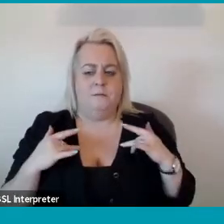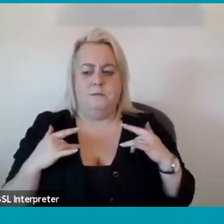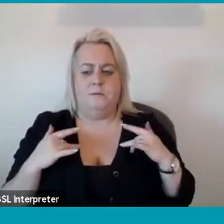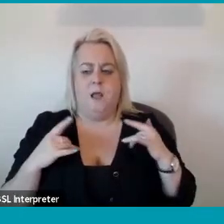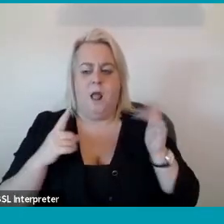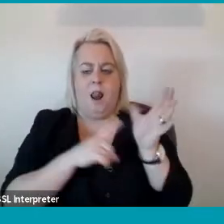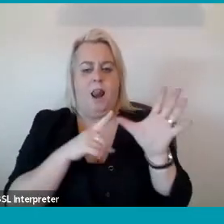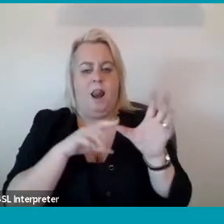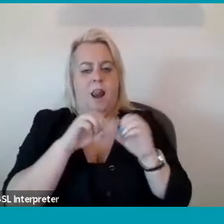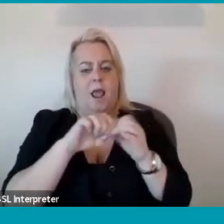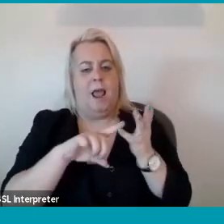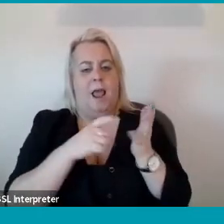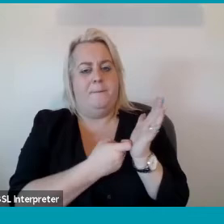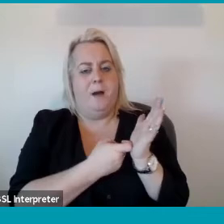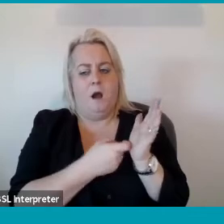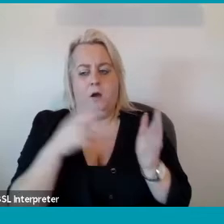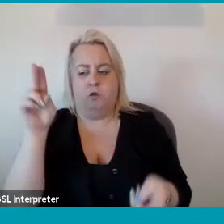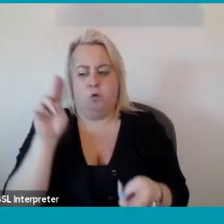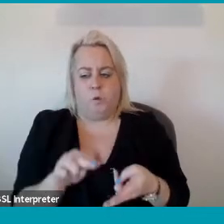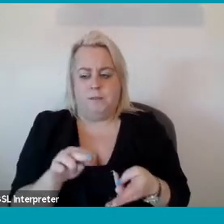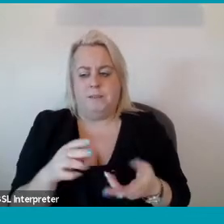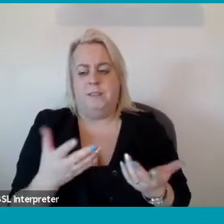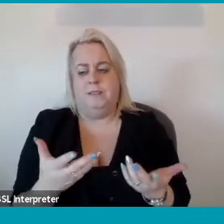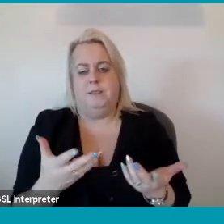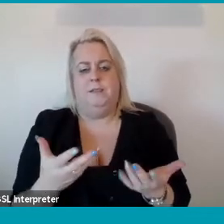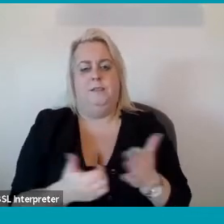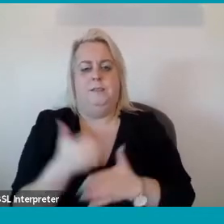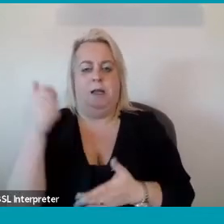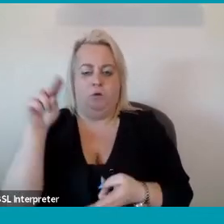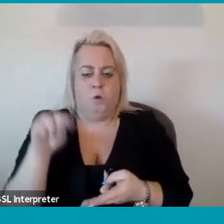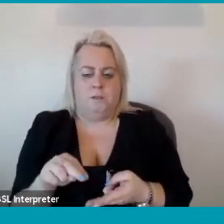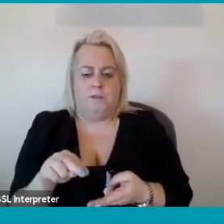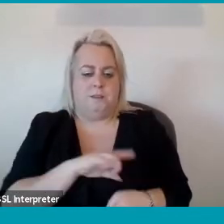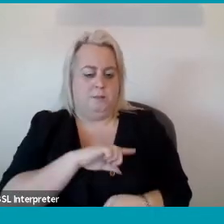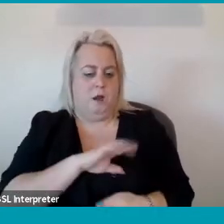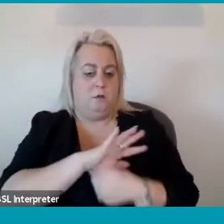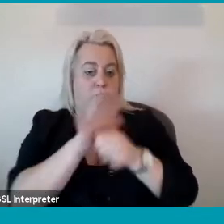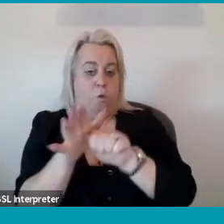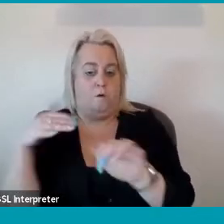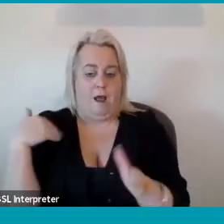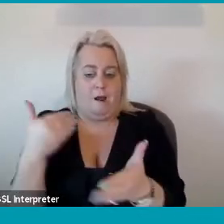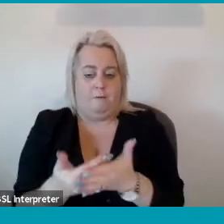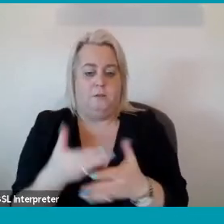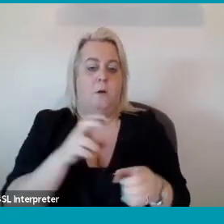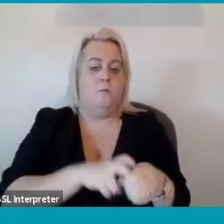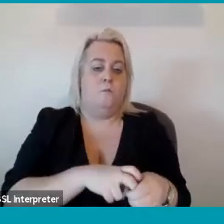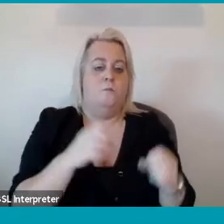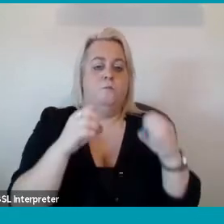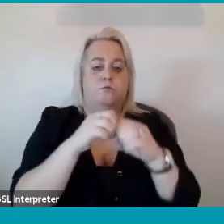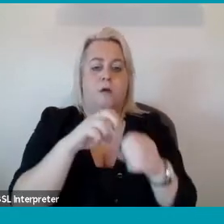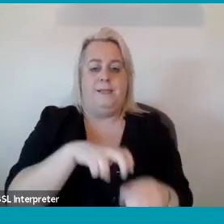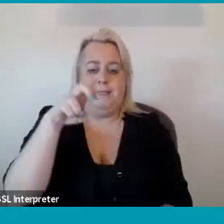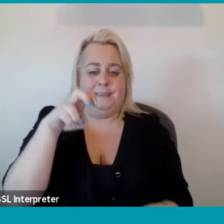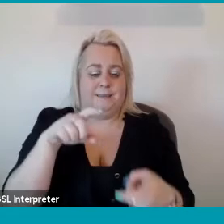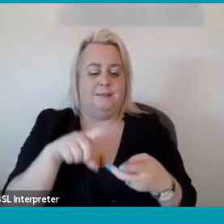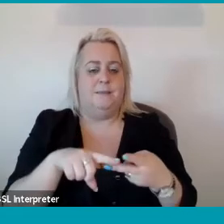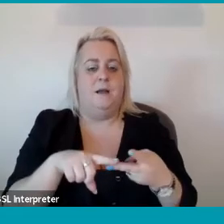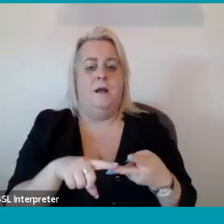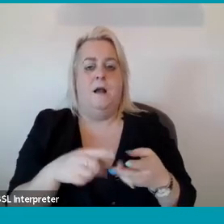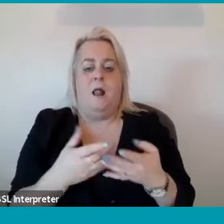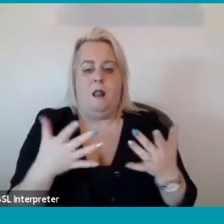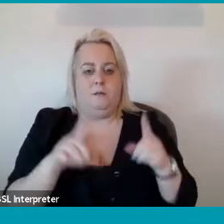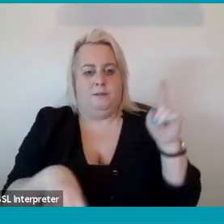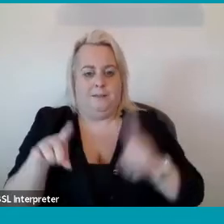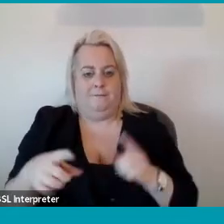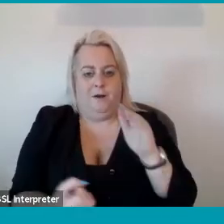skill shortages as a result of the pandemic, as a result of Brexit, as a result of all sorts of things. And we know that